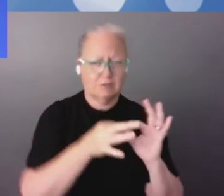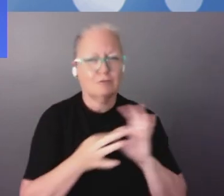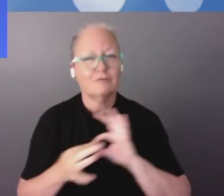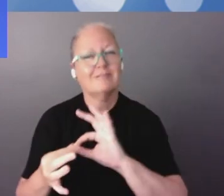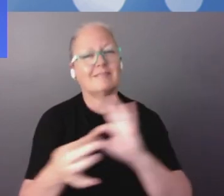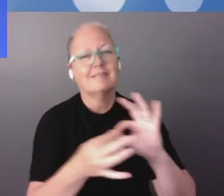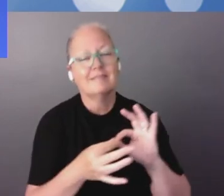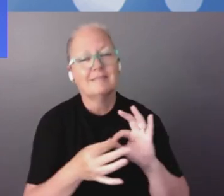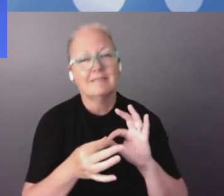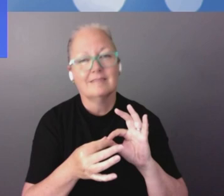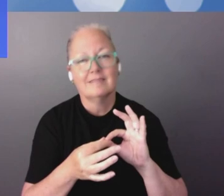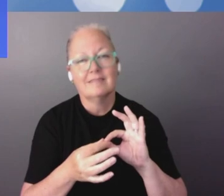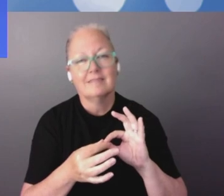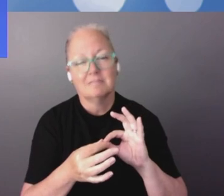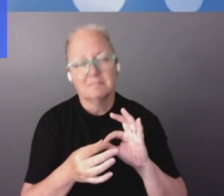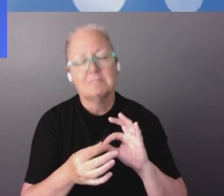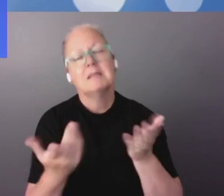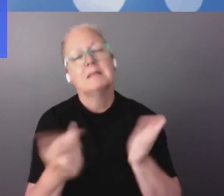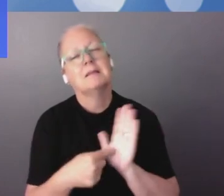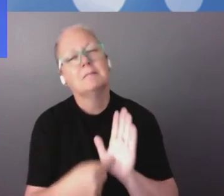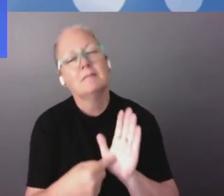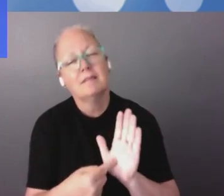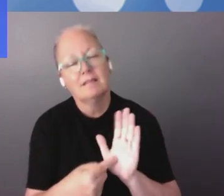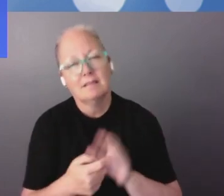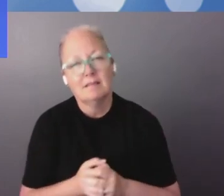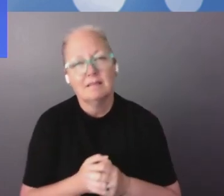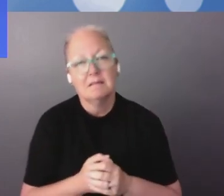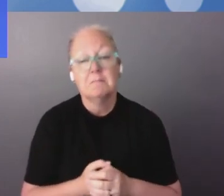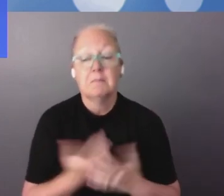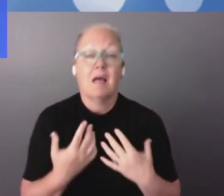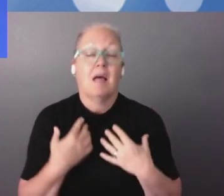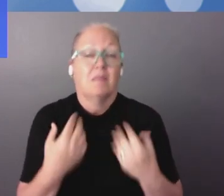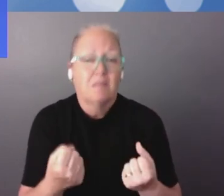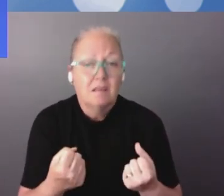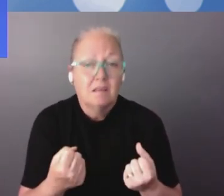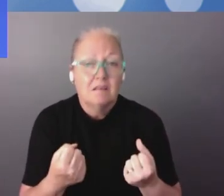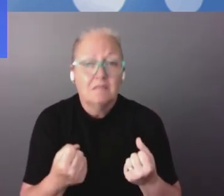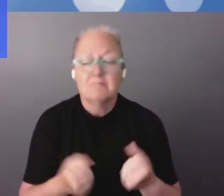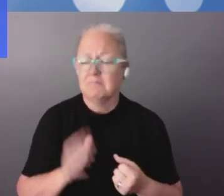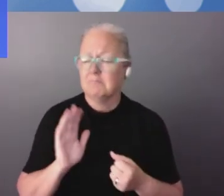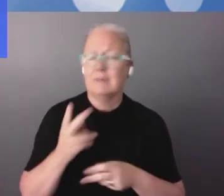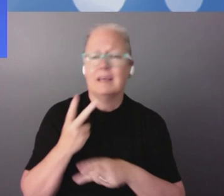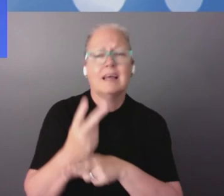We can, for example, see that in healthcare, in the healthcare system.